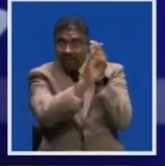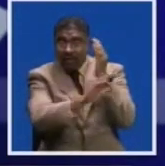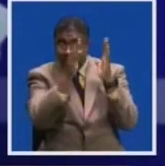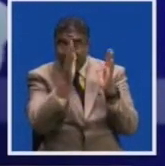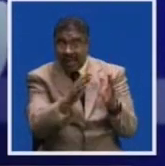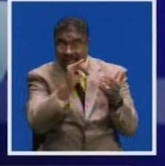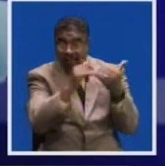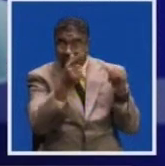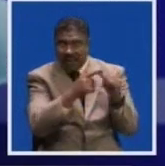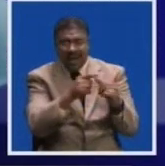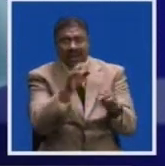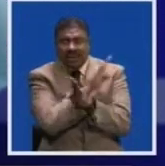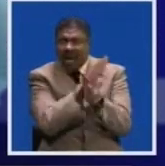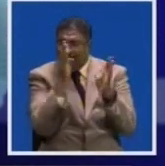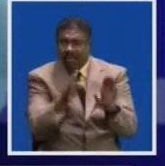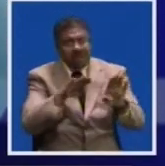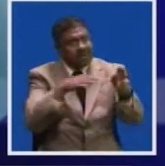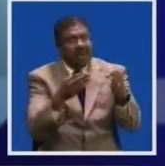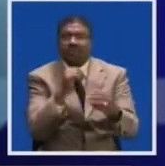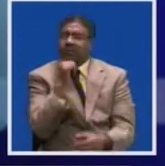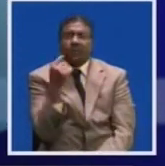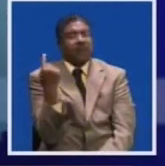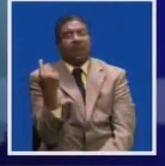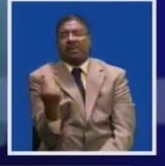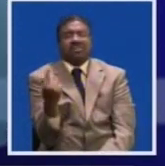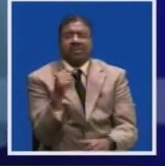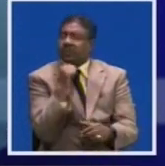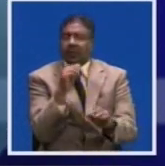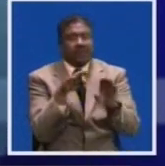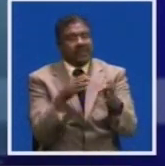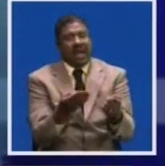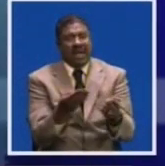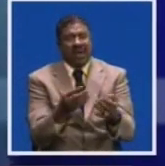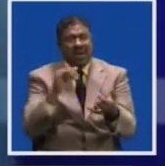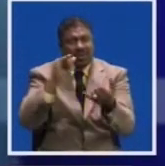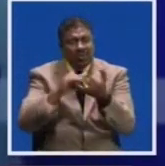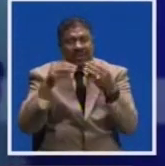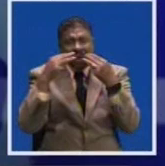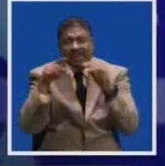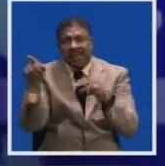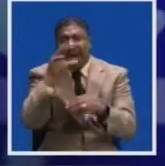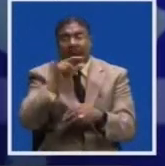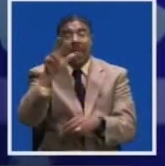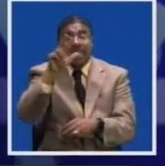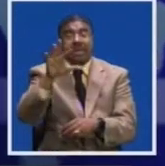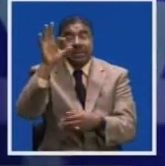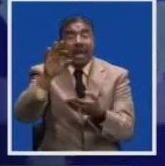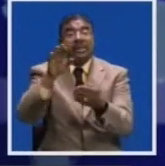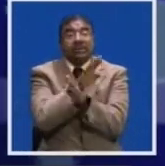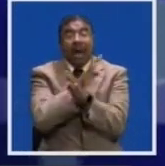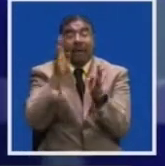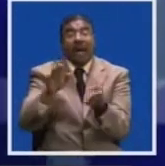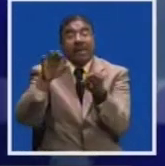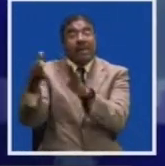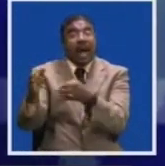foreigners in South Africa. And the mission has dispelled social media reports indicating that 39 Zambians have been killed in